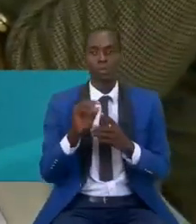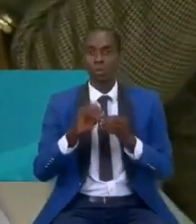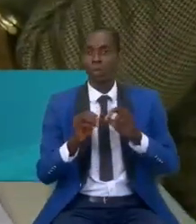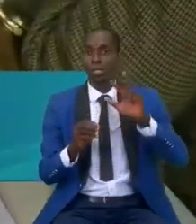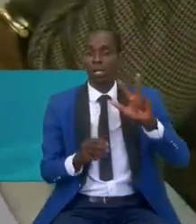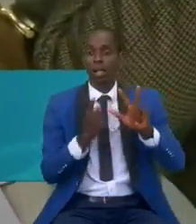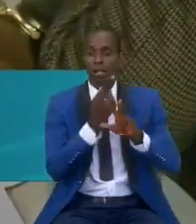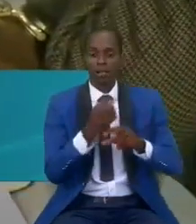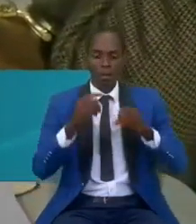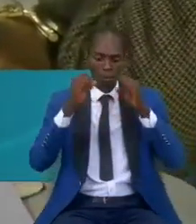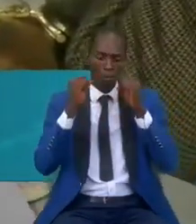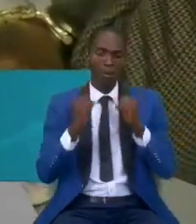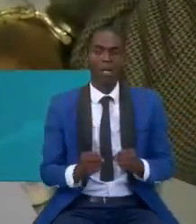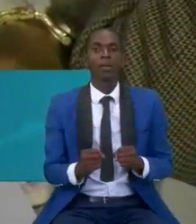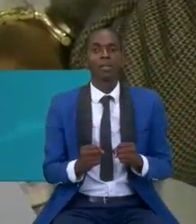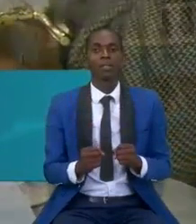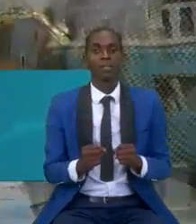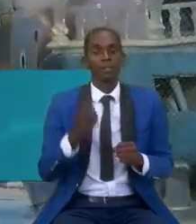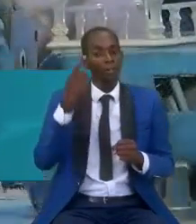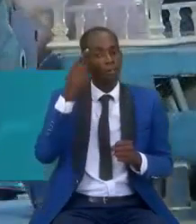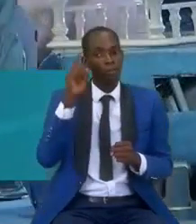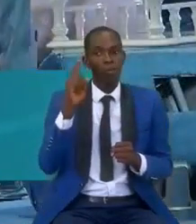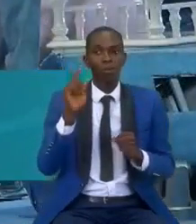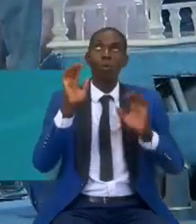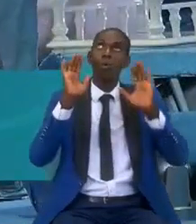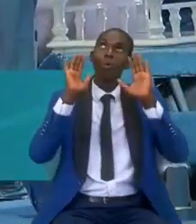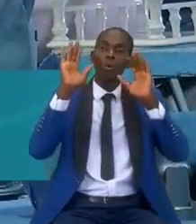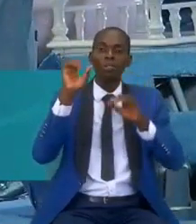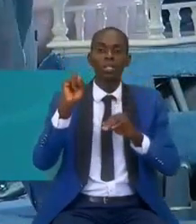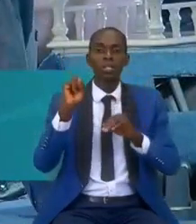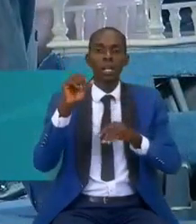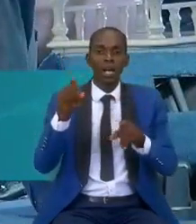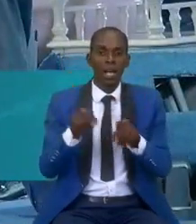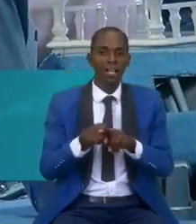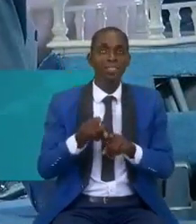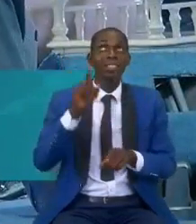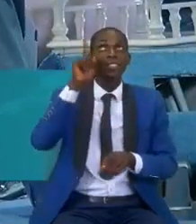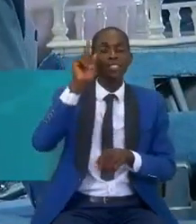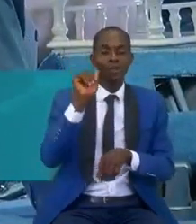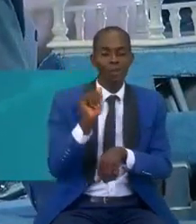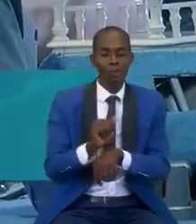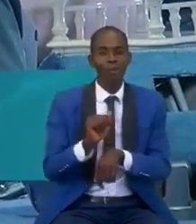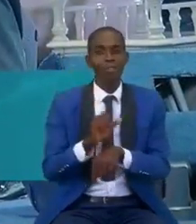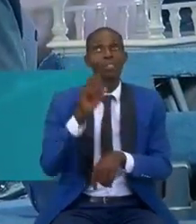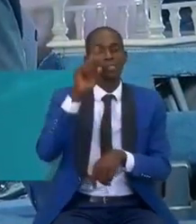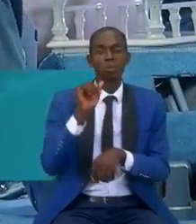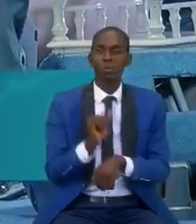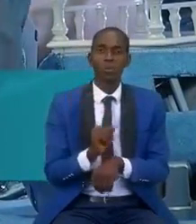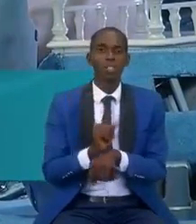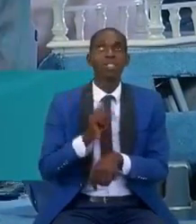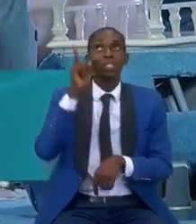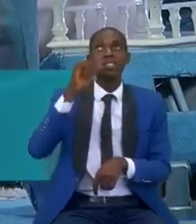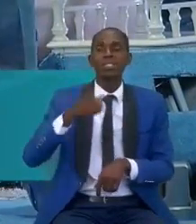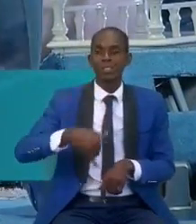as he works. He works. He works. He's still at work. At the work of creation, he created man.